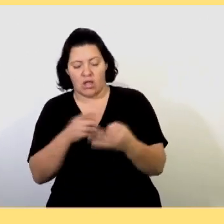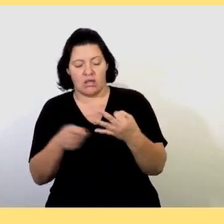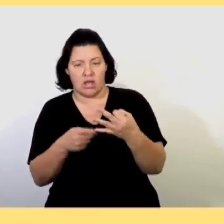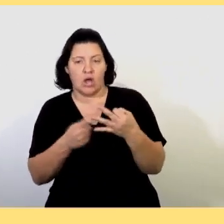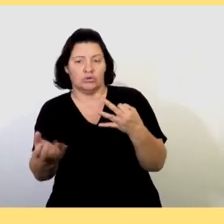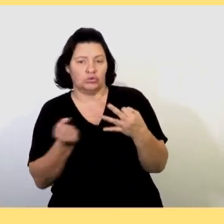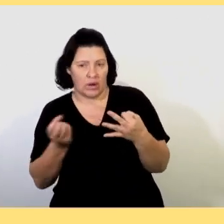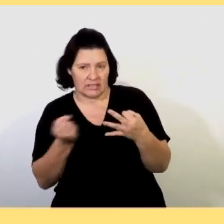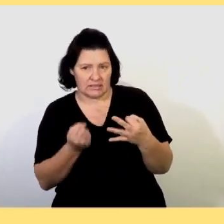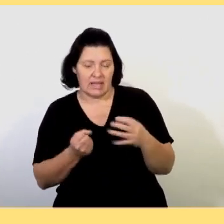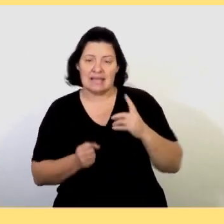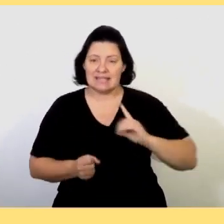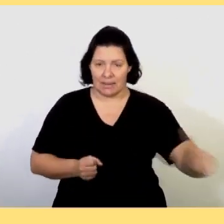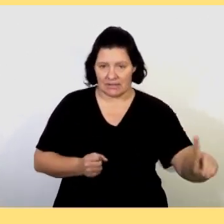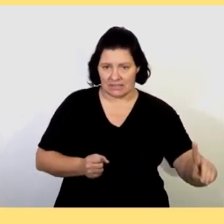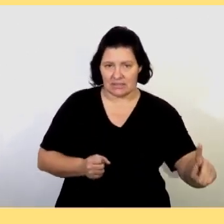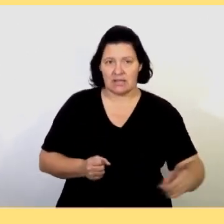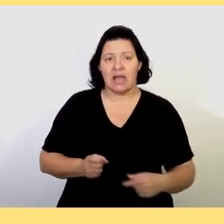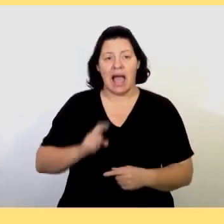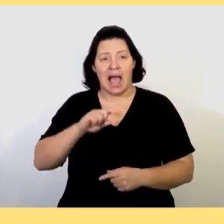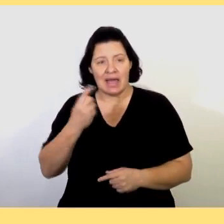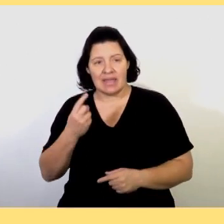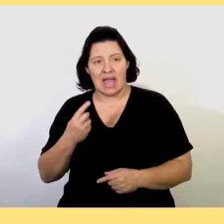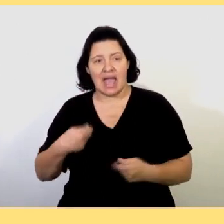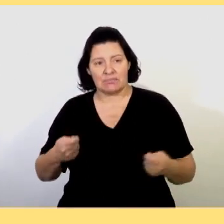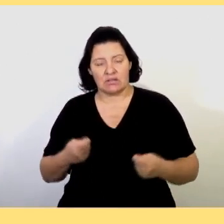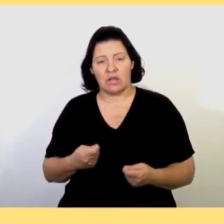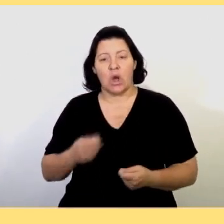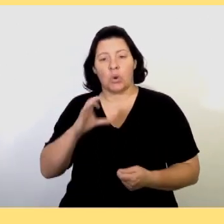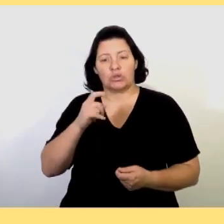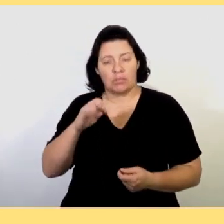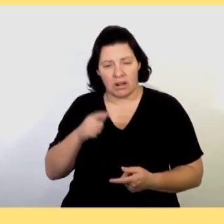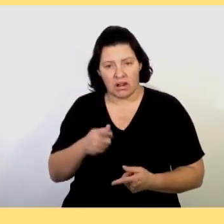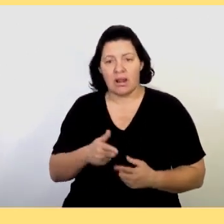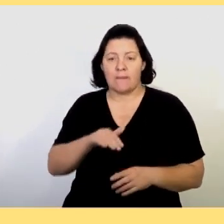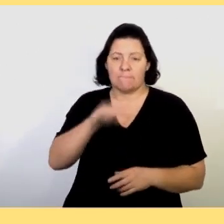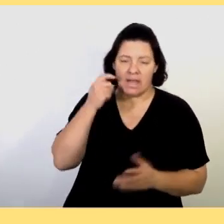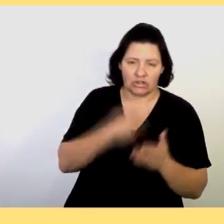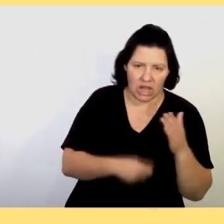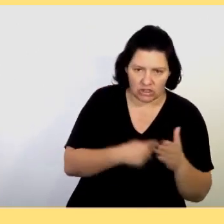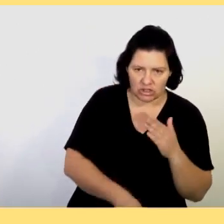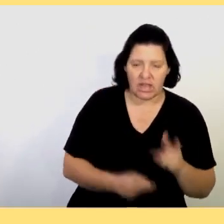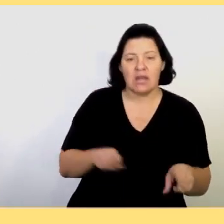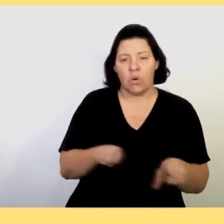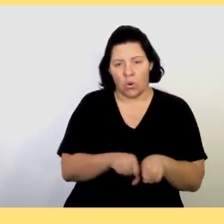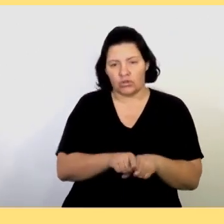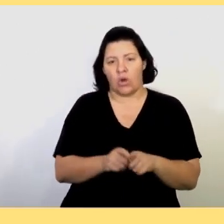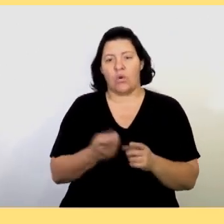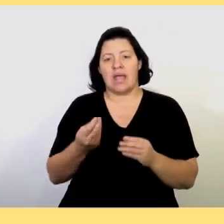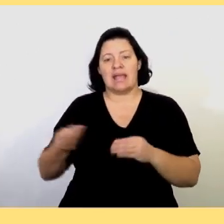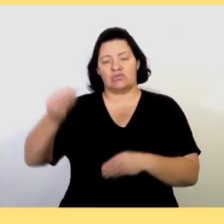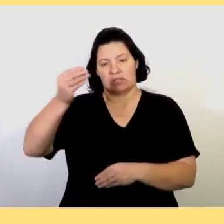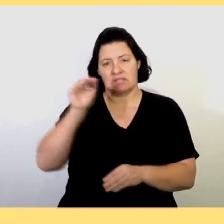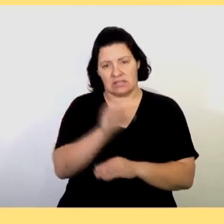well as the drawings will be debited. And our expenses, that is consumable stores, bank charges, and the interest